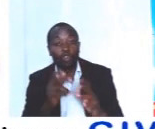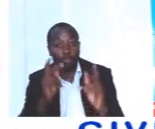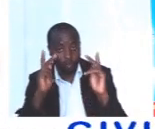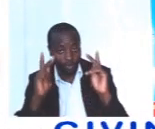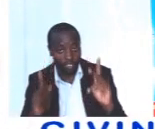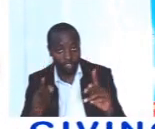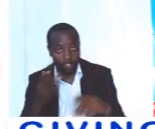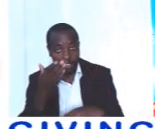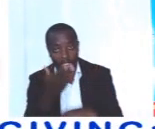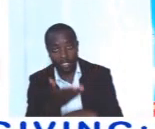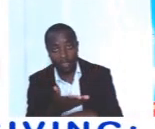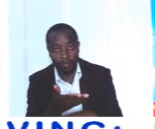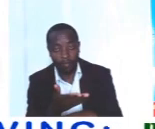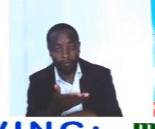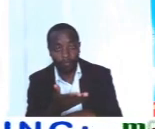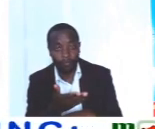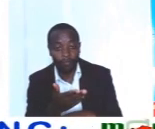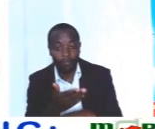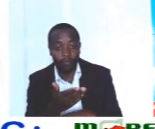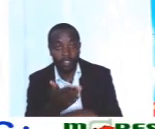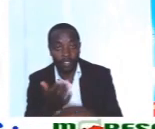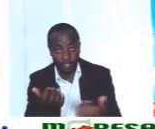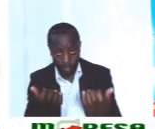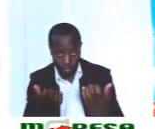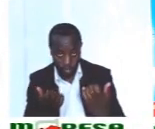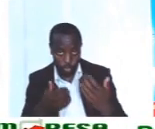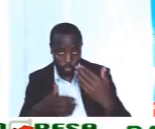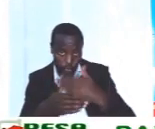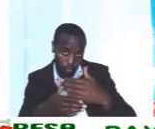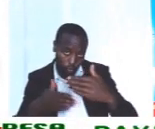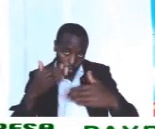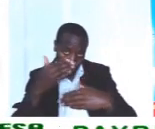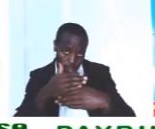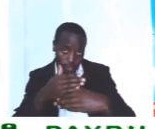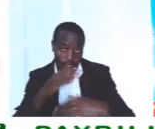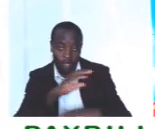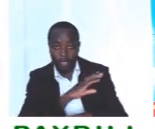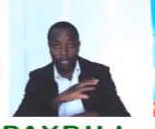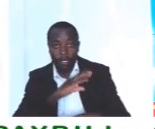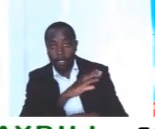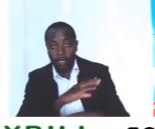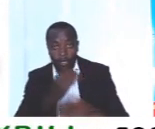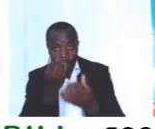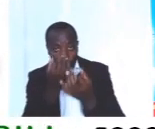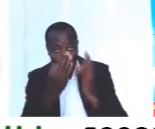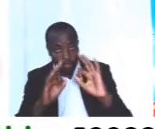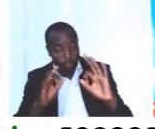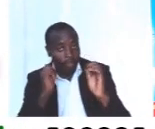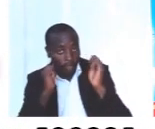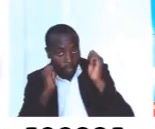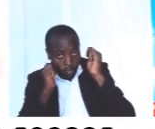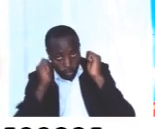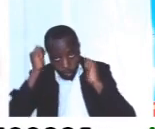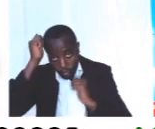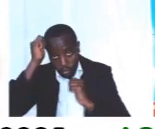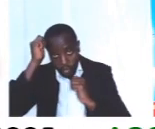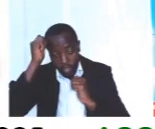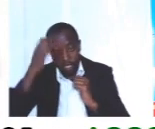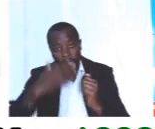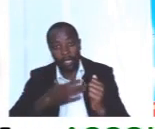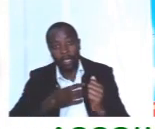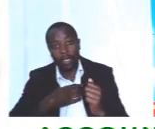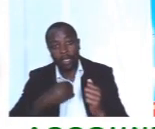So we need to build the character of a soldier, and it is